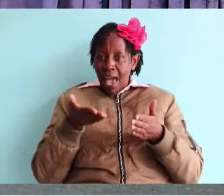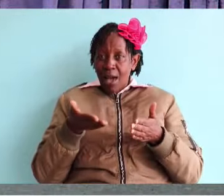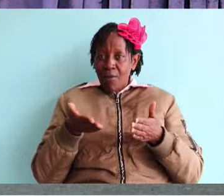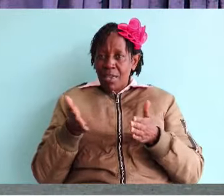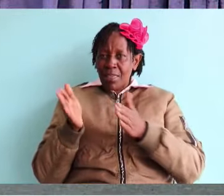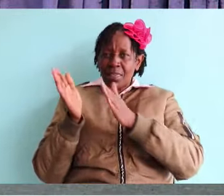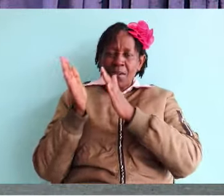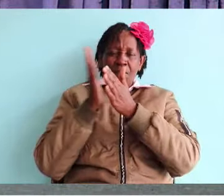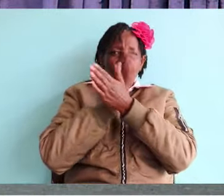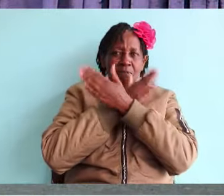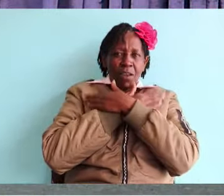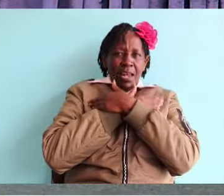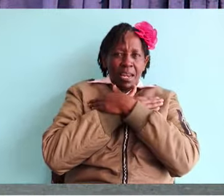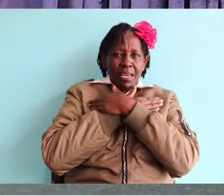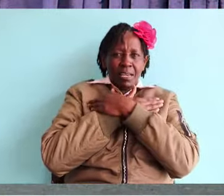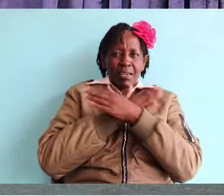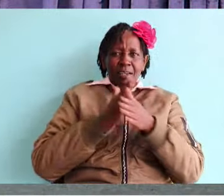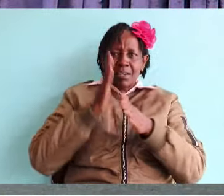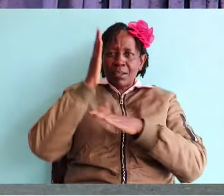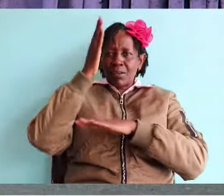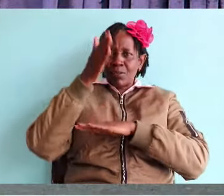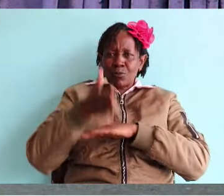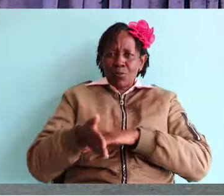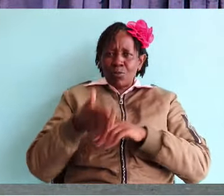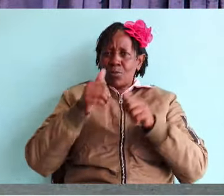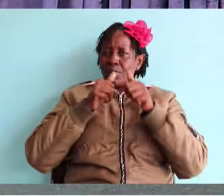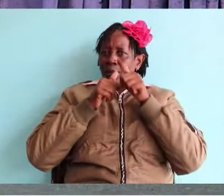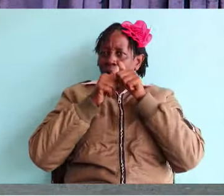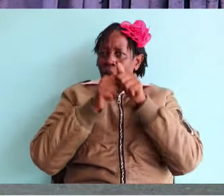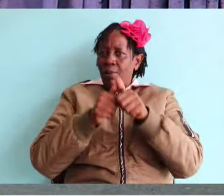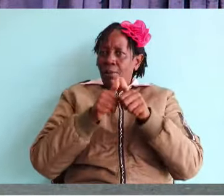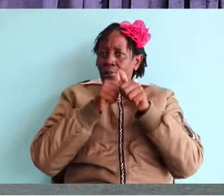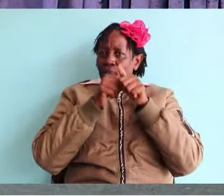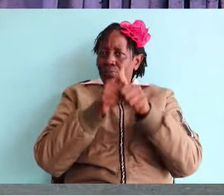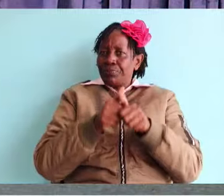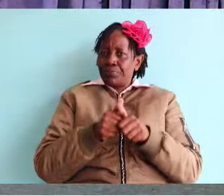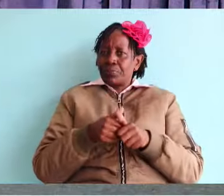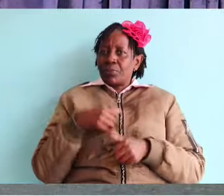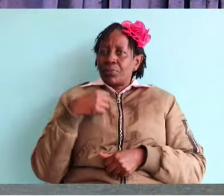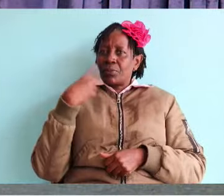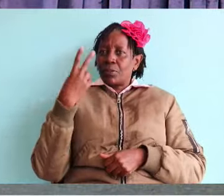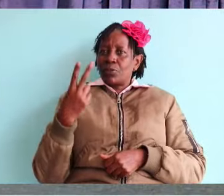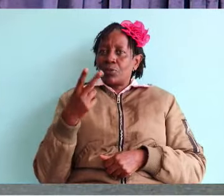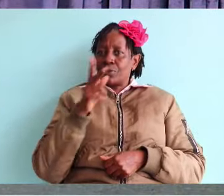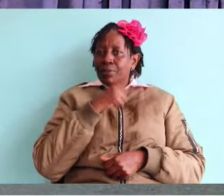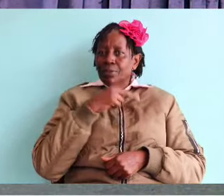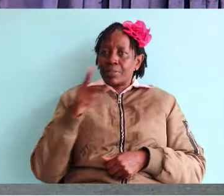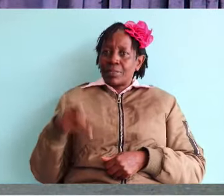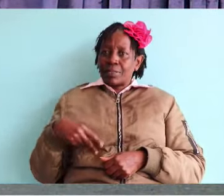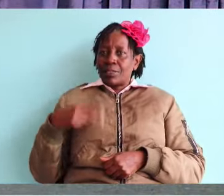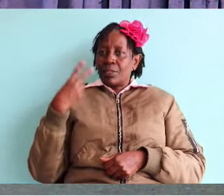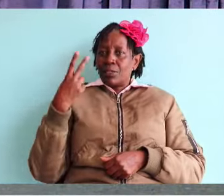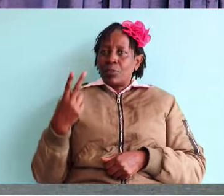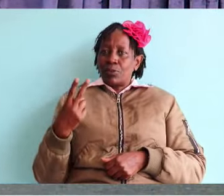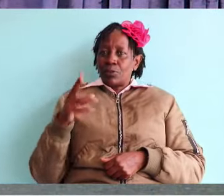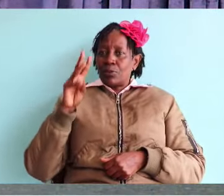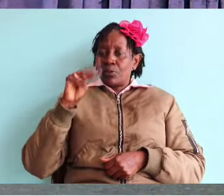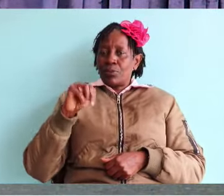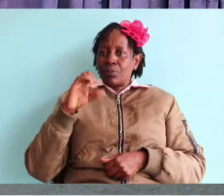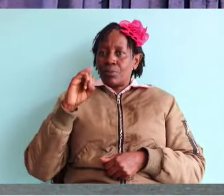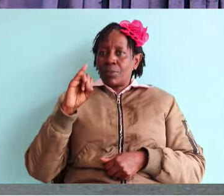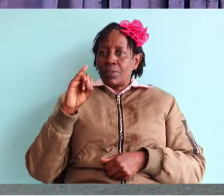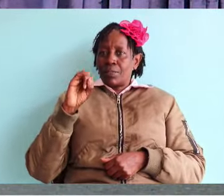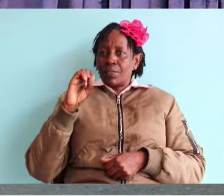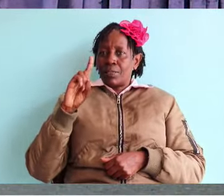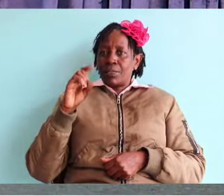And he is pursuing the two kings of Midianites, Zeba and